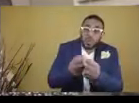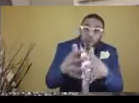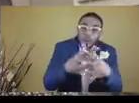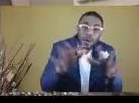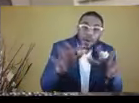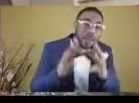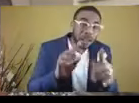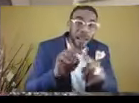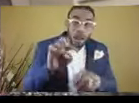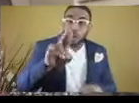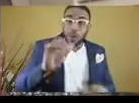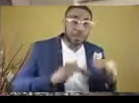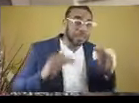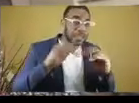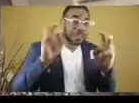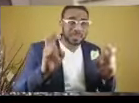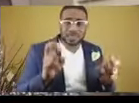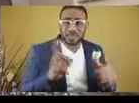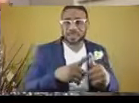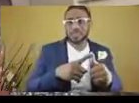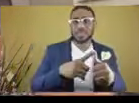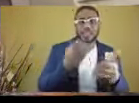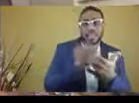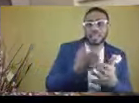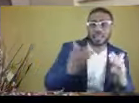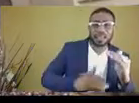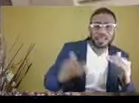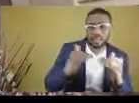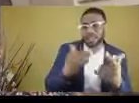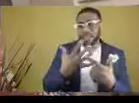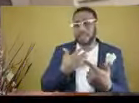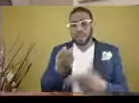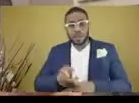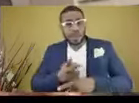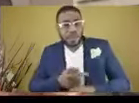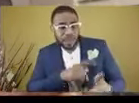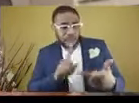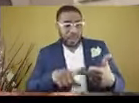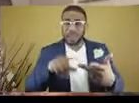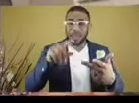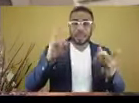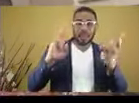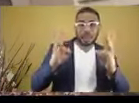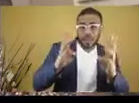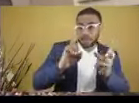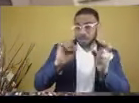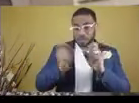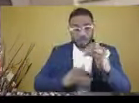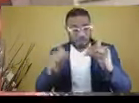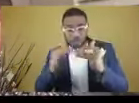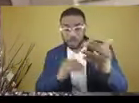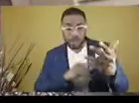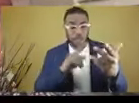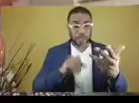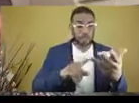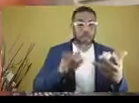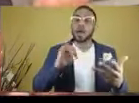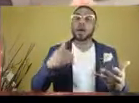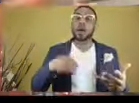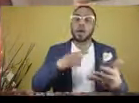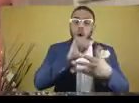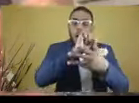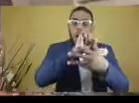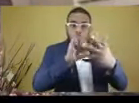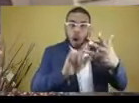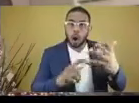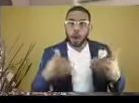as racial justice issues. If it's economic justice, if it's healthcare, if it's climate justice, that these all